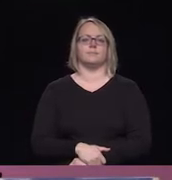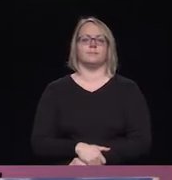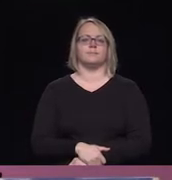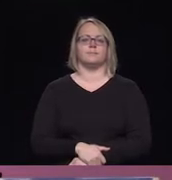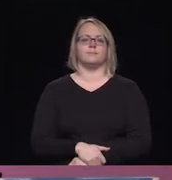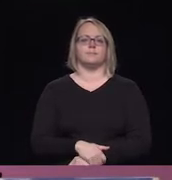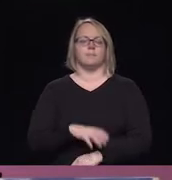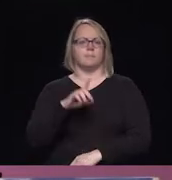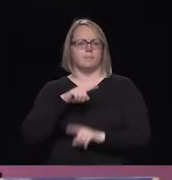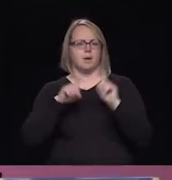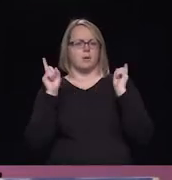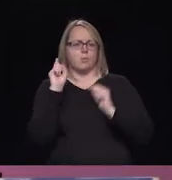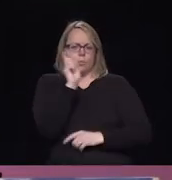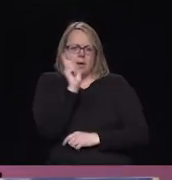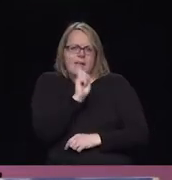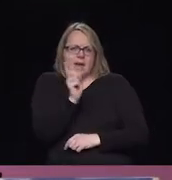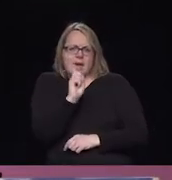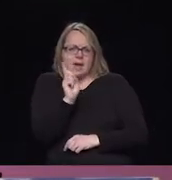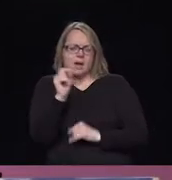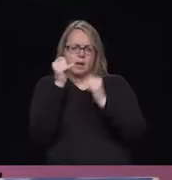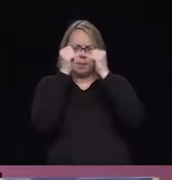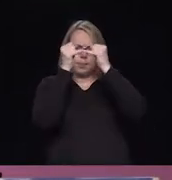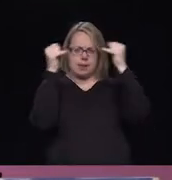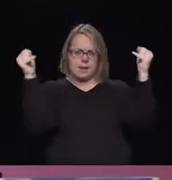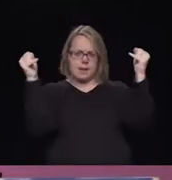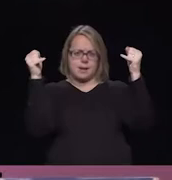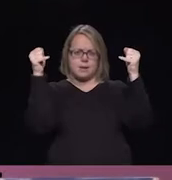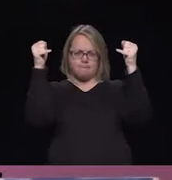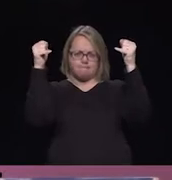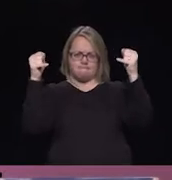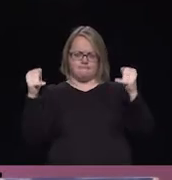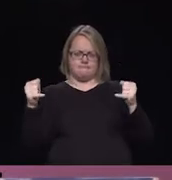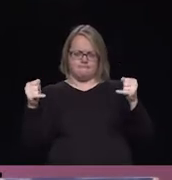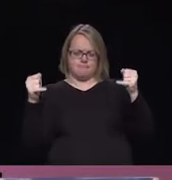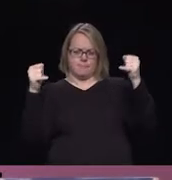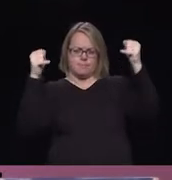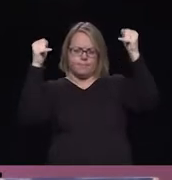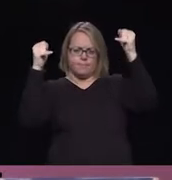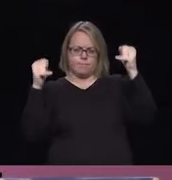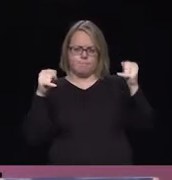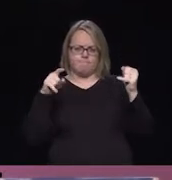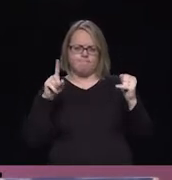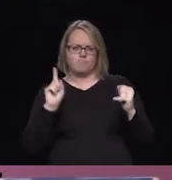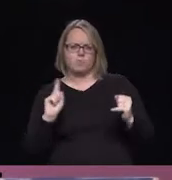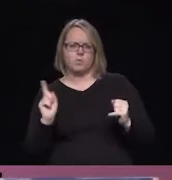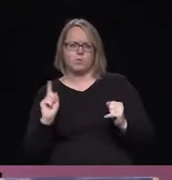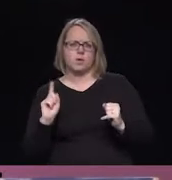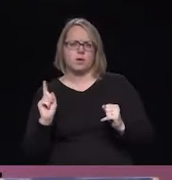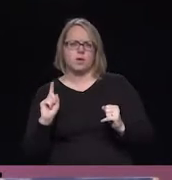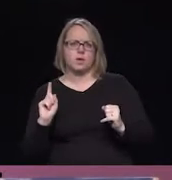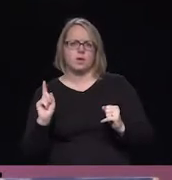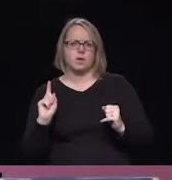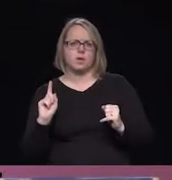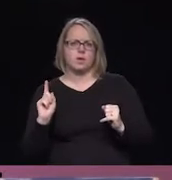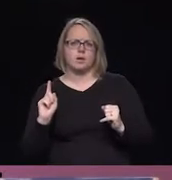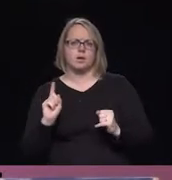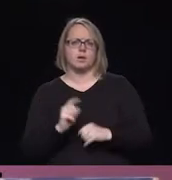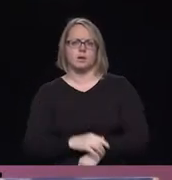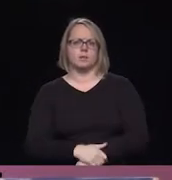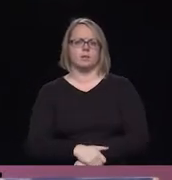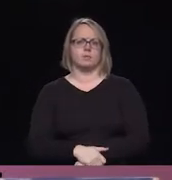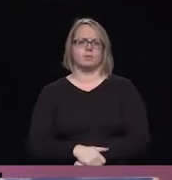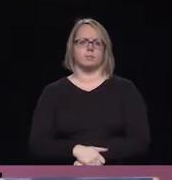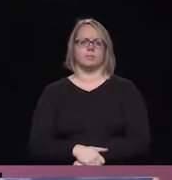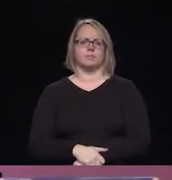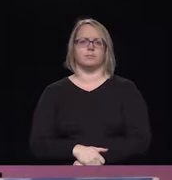the horizon line? As I said before, we measure with our hands. For this part, I want you